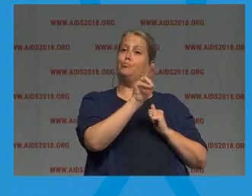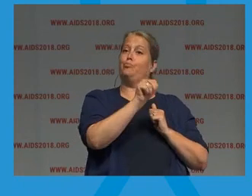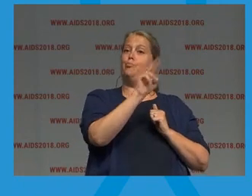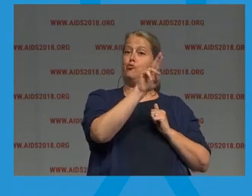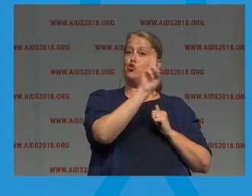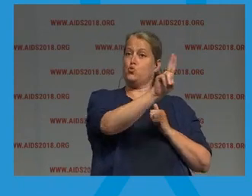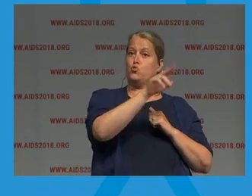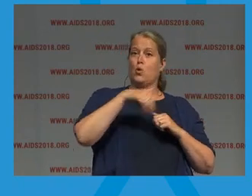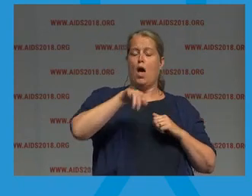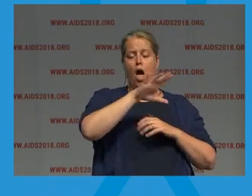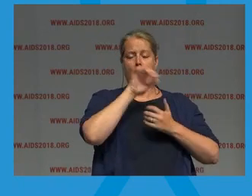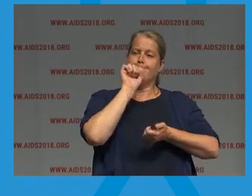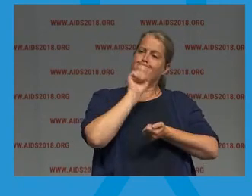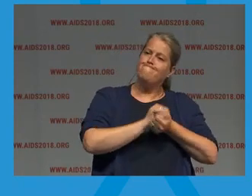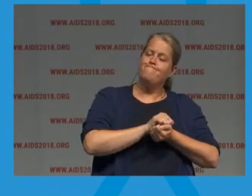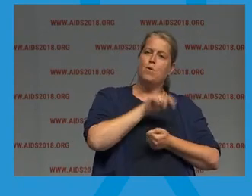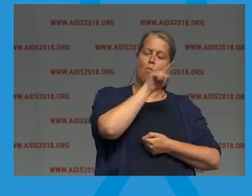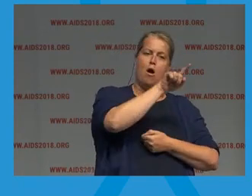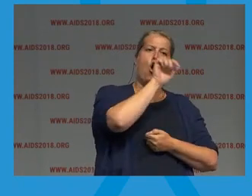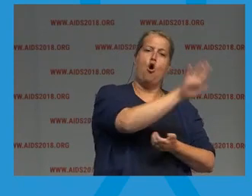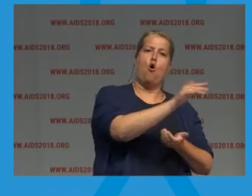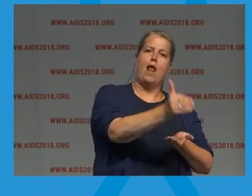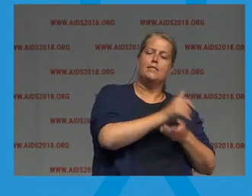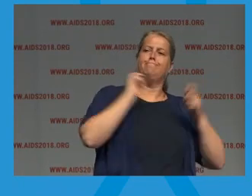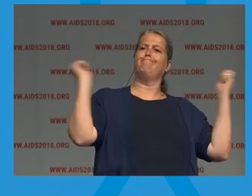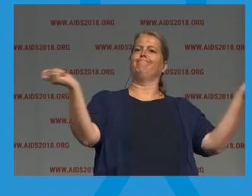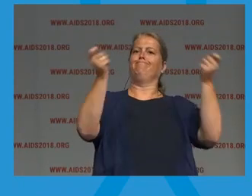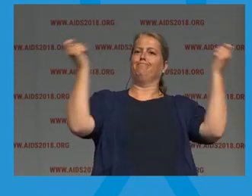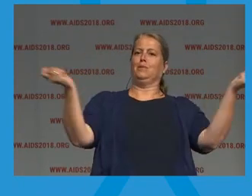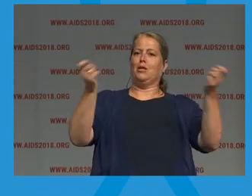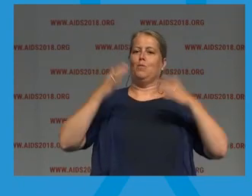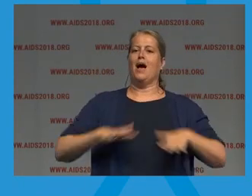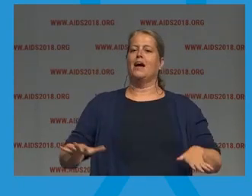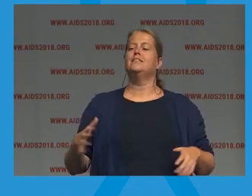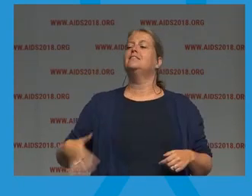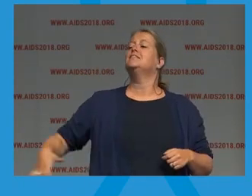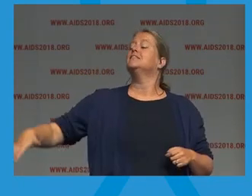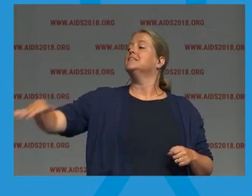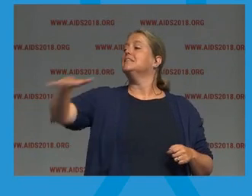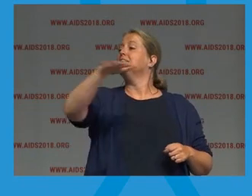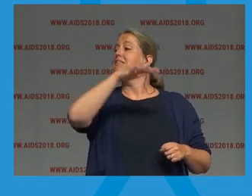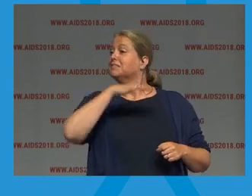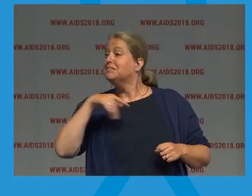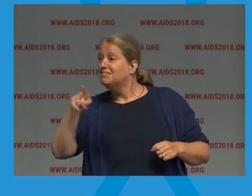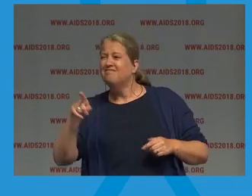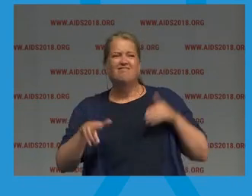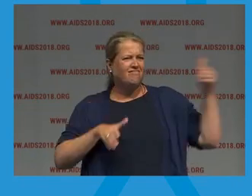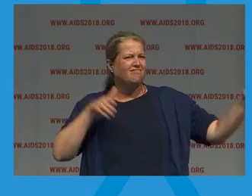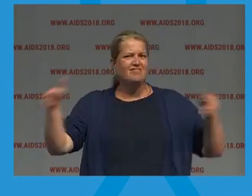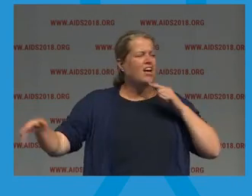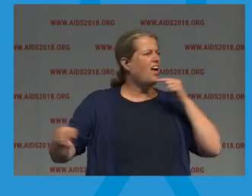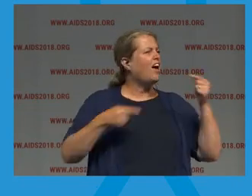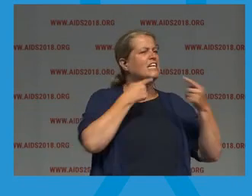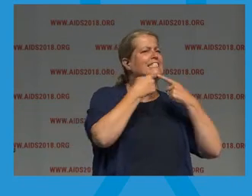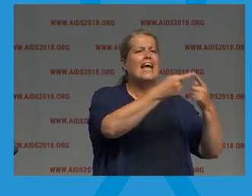celebrating Prudence Mabele's legacy. Look to your neighbor and say, she multiplied.